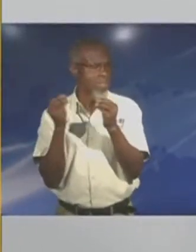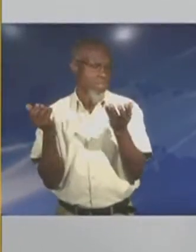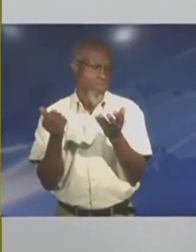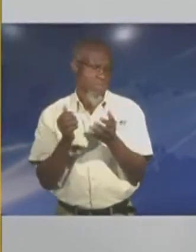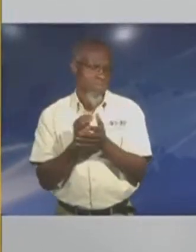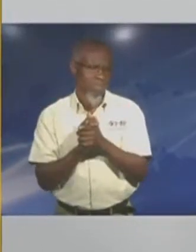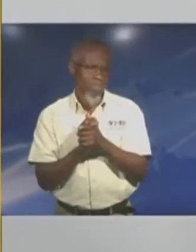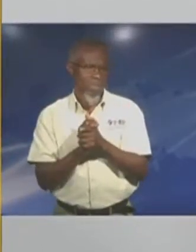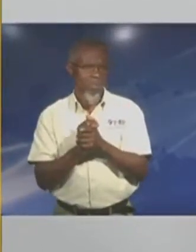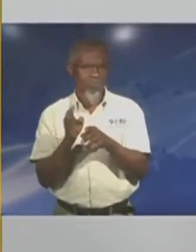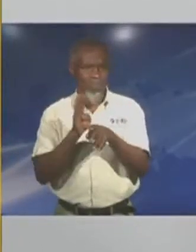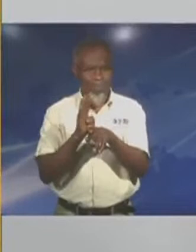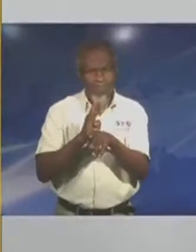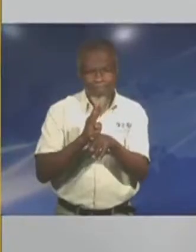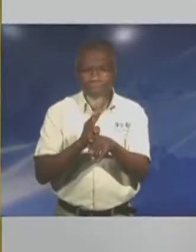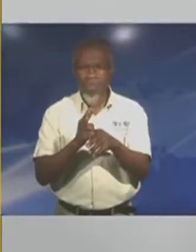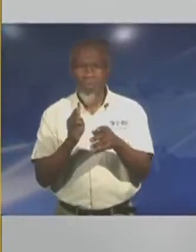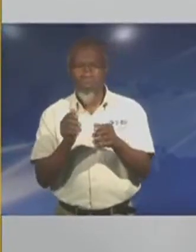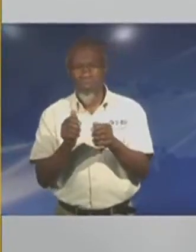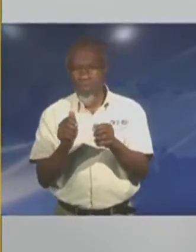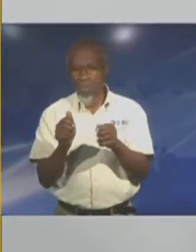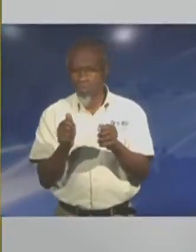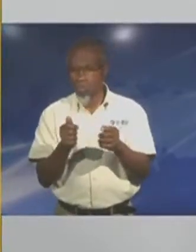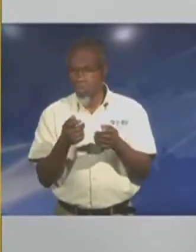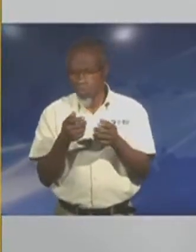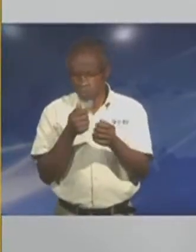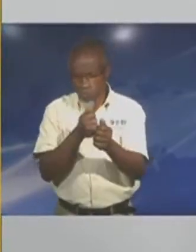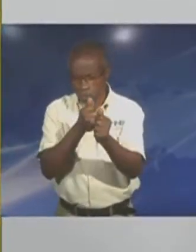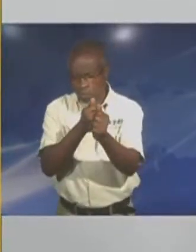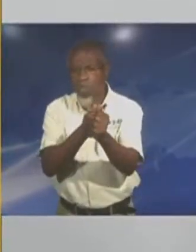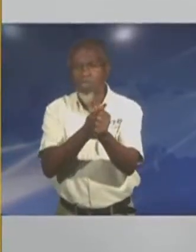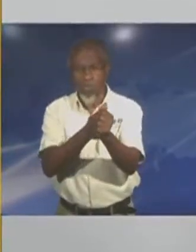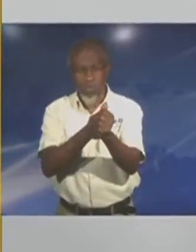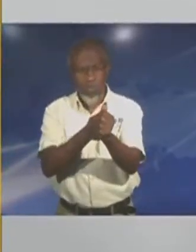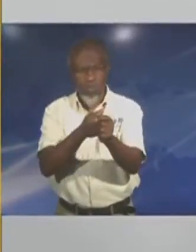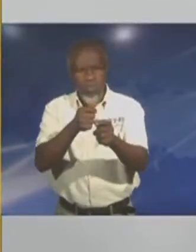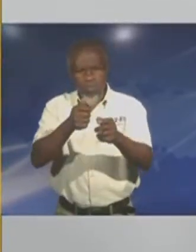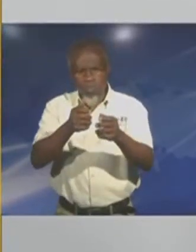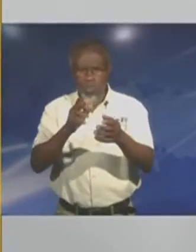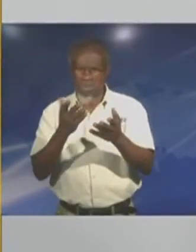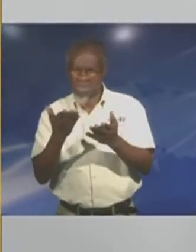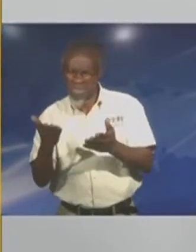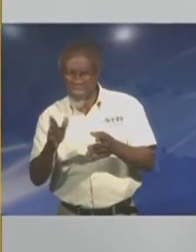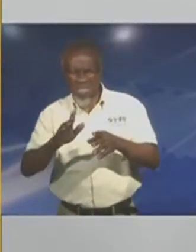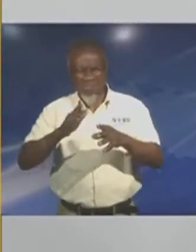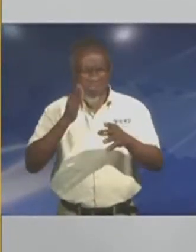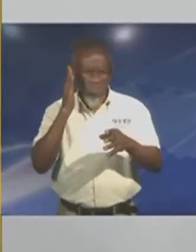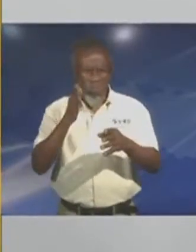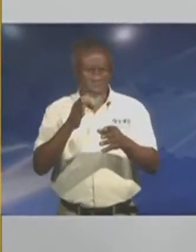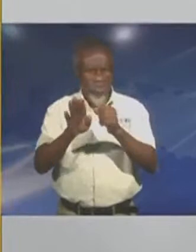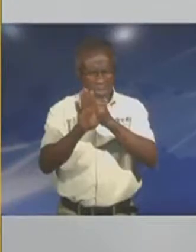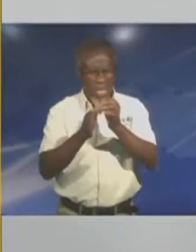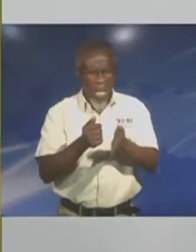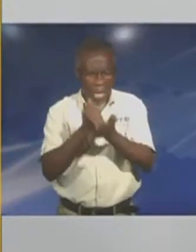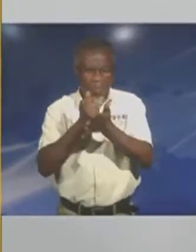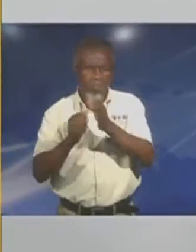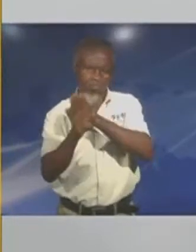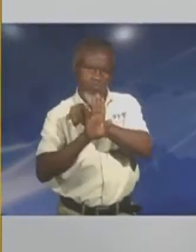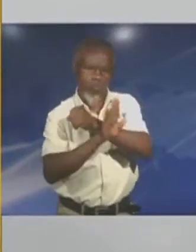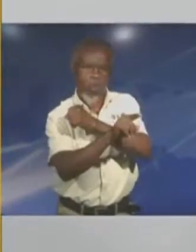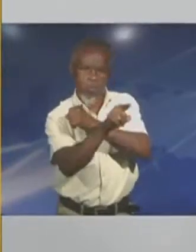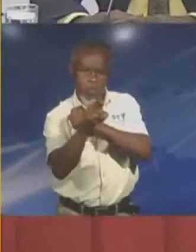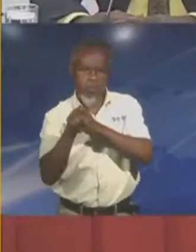behaviors that have been recommended by the Ministry of Health and the World Health Organization. Thank you very much, Odessa.